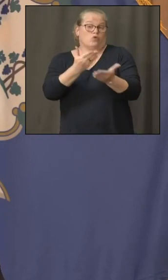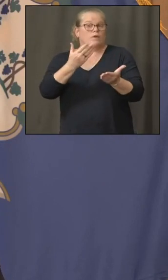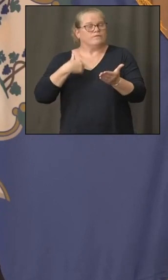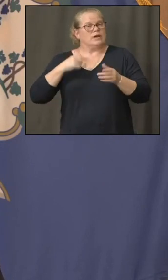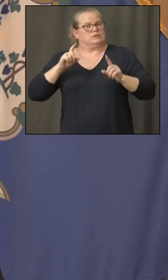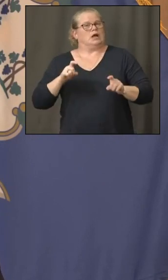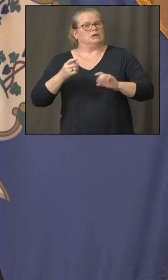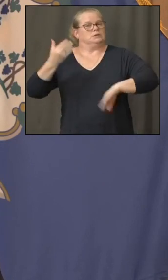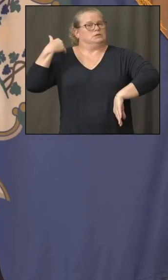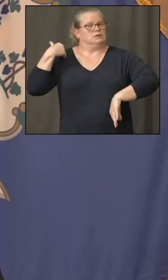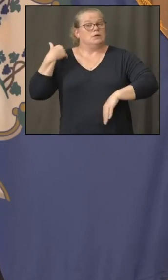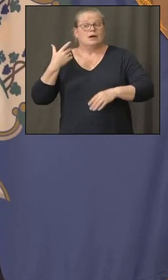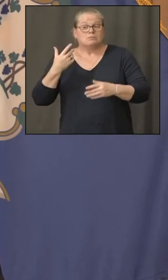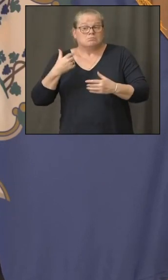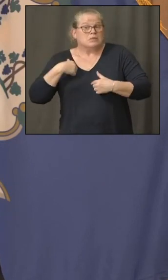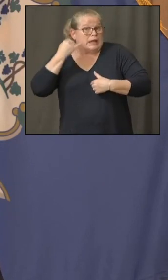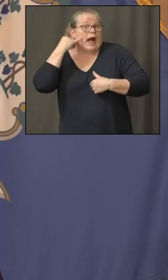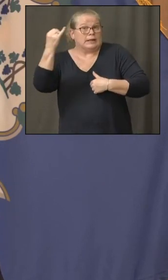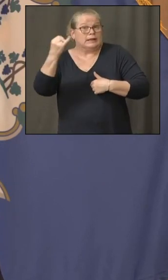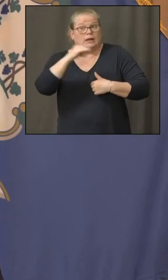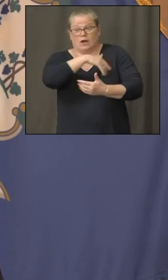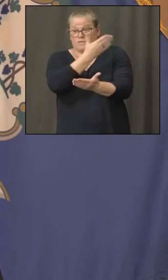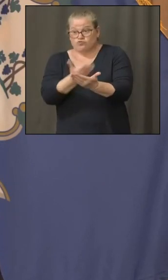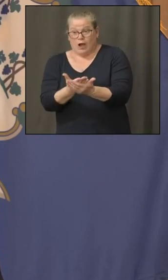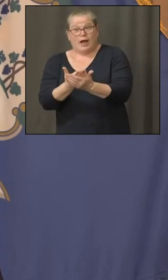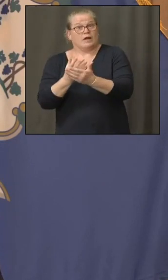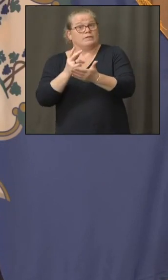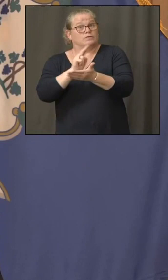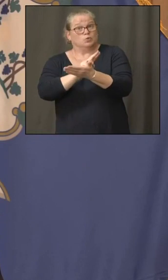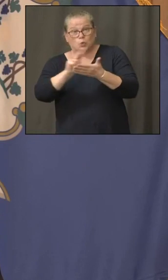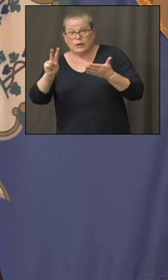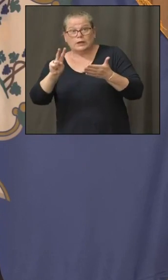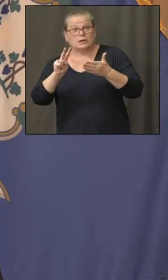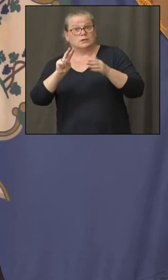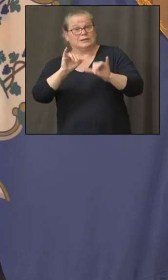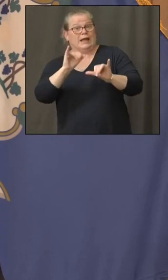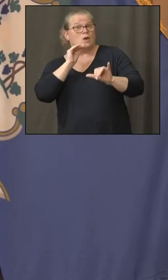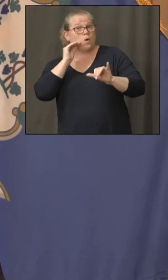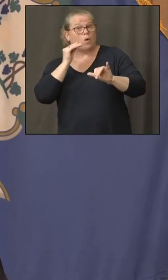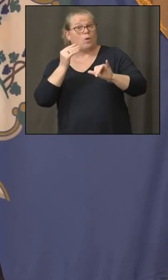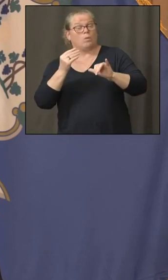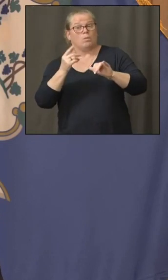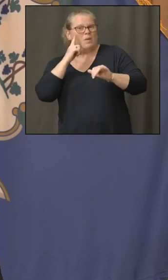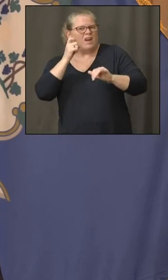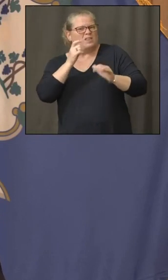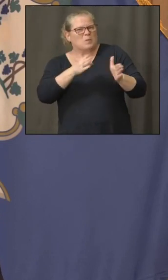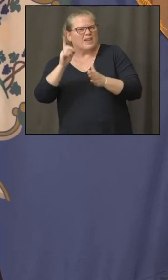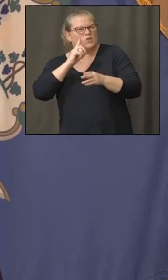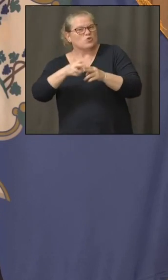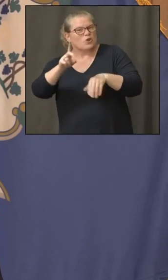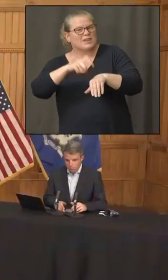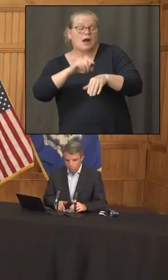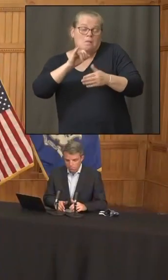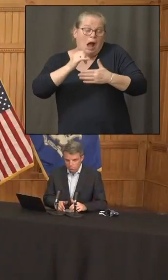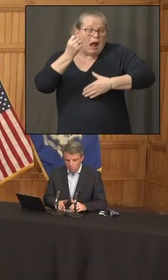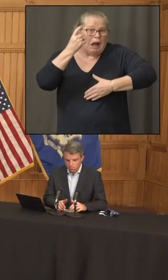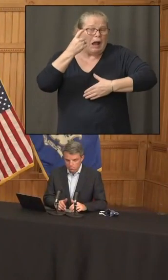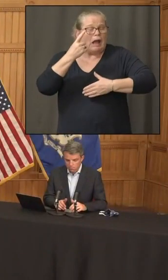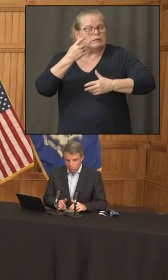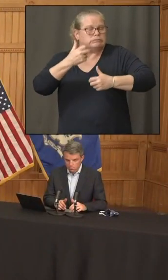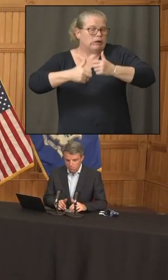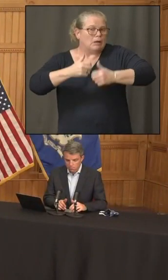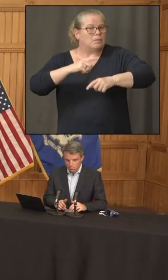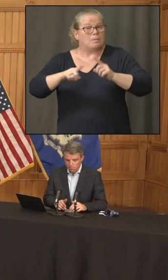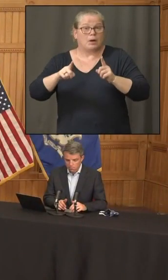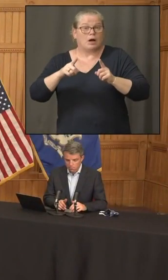this in Maine and some other states where they're just requiring the testing coming up. I think it makes good sense. Is it just going to be those 3 states,